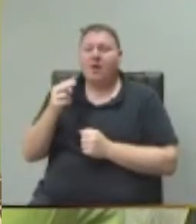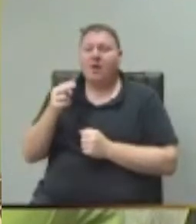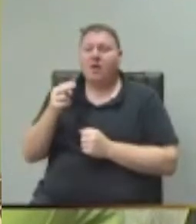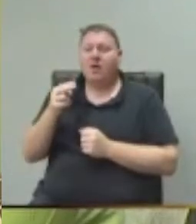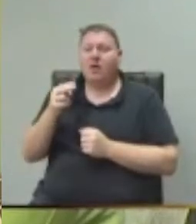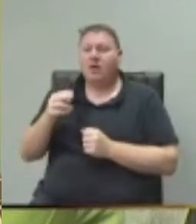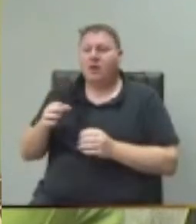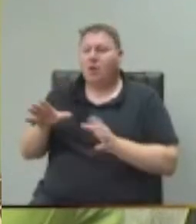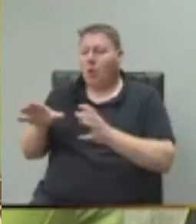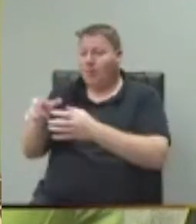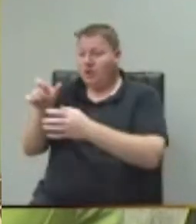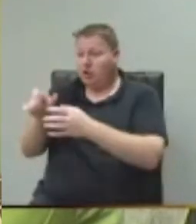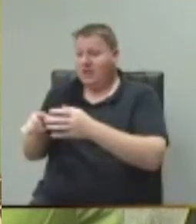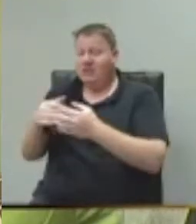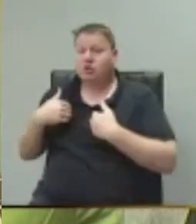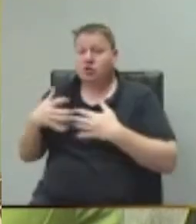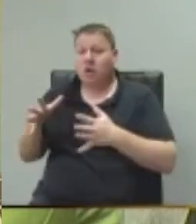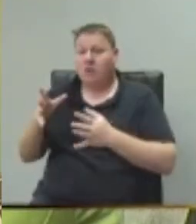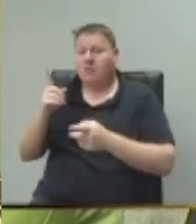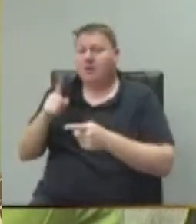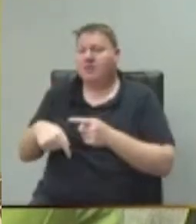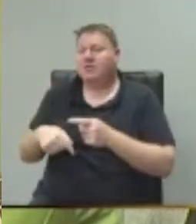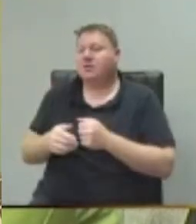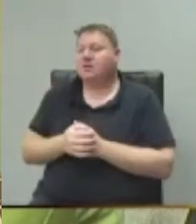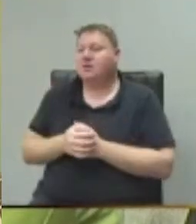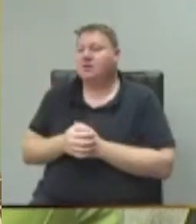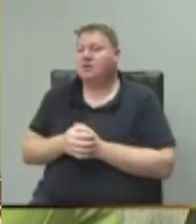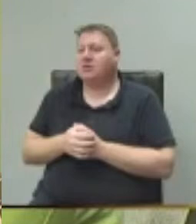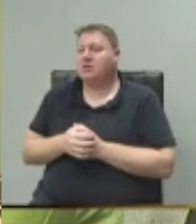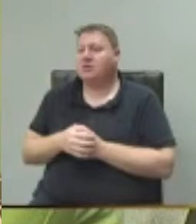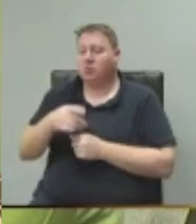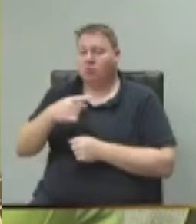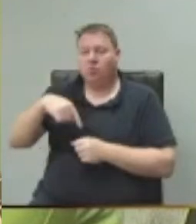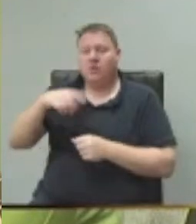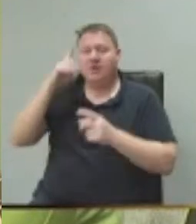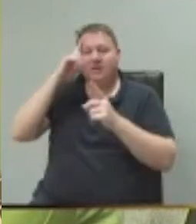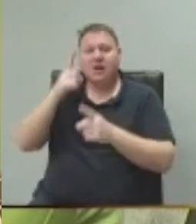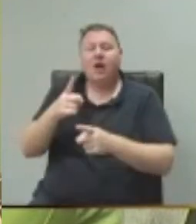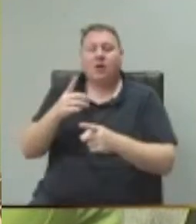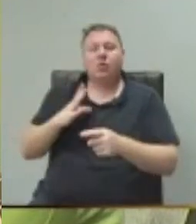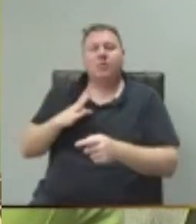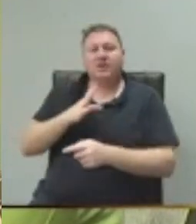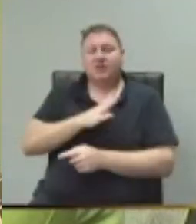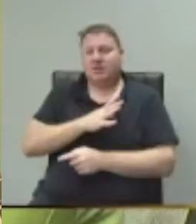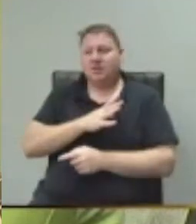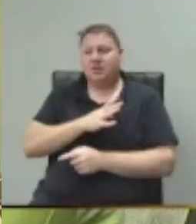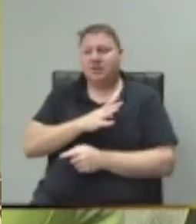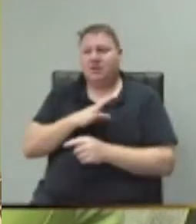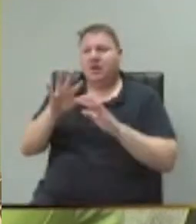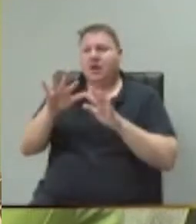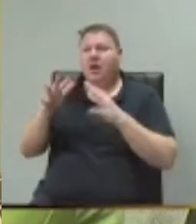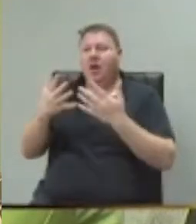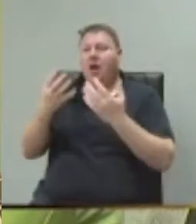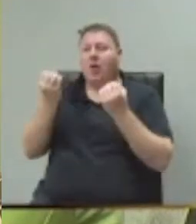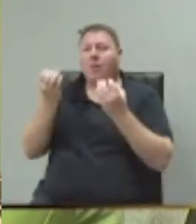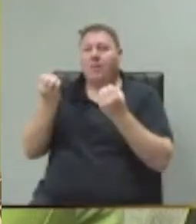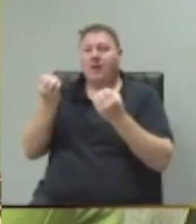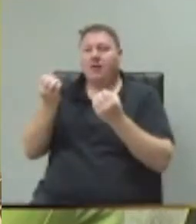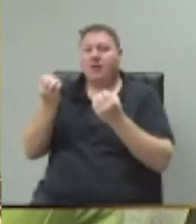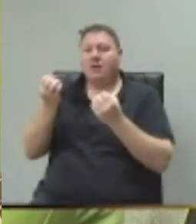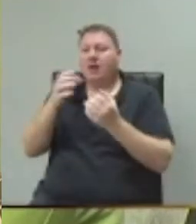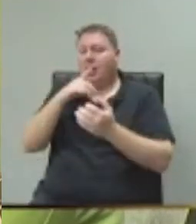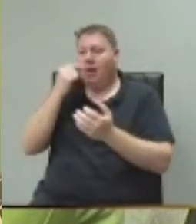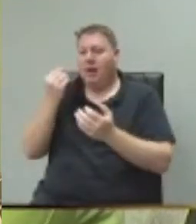must start. So we haven't decided as the committee on how many are